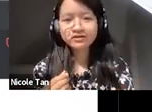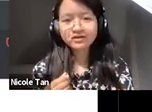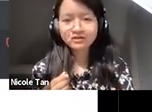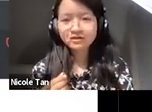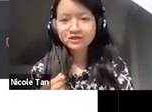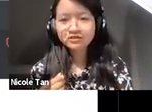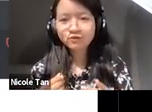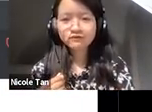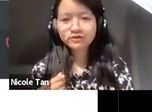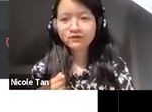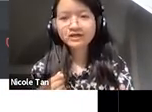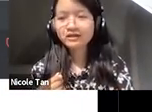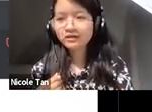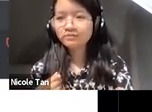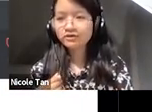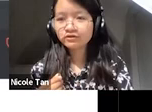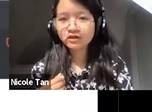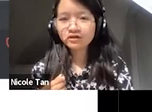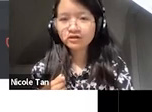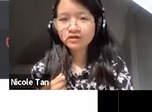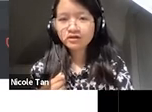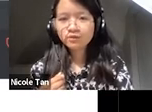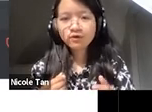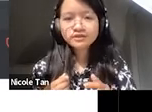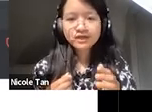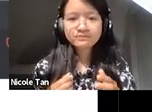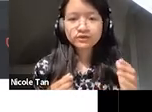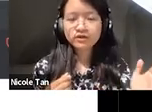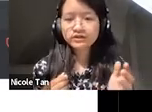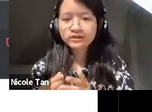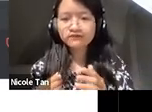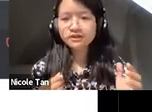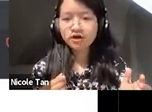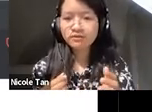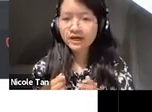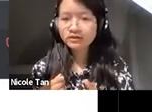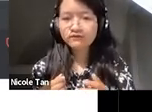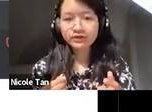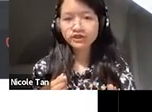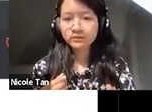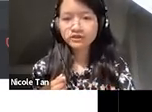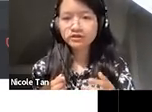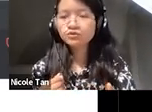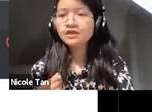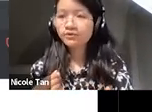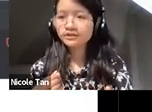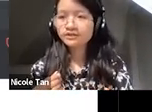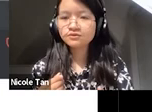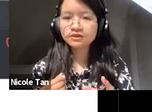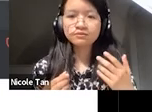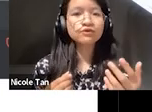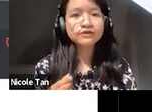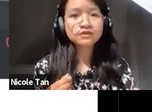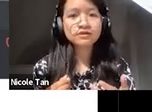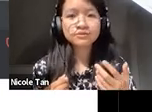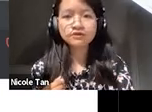and its contents in the image, both of which are ranked highly in the empirical study. We focused on capturing the context of the scene automatically for each image in a 2-step process